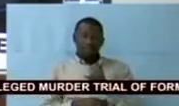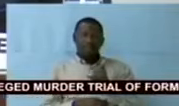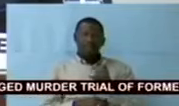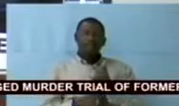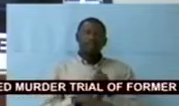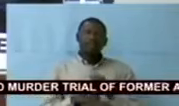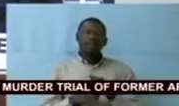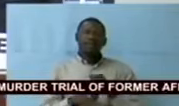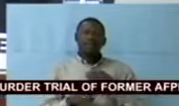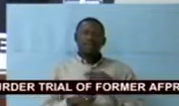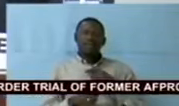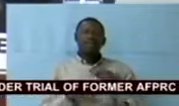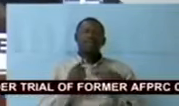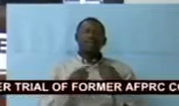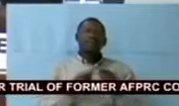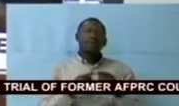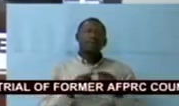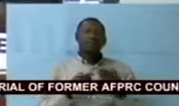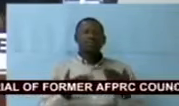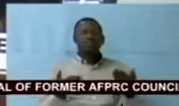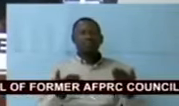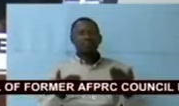a